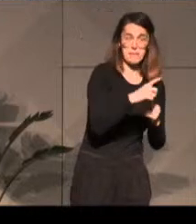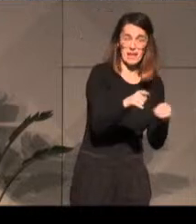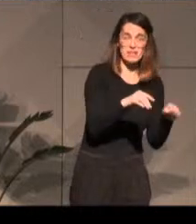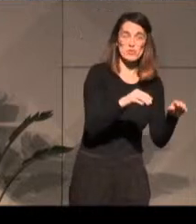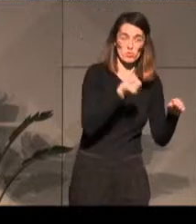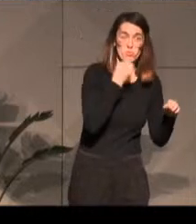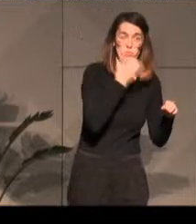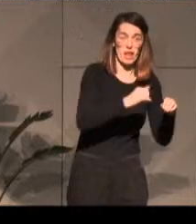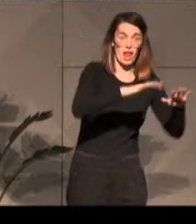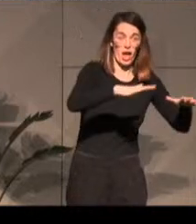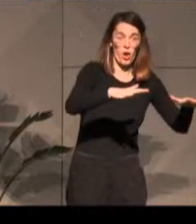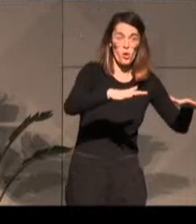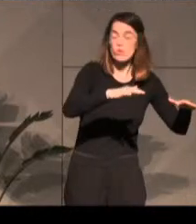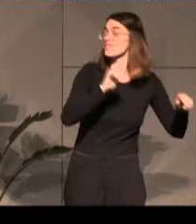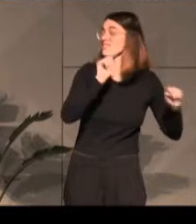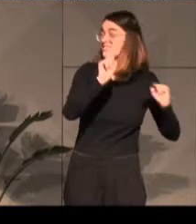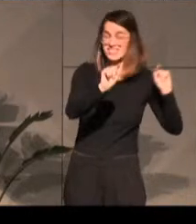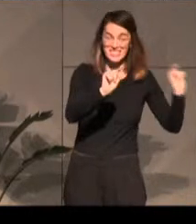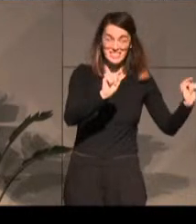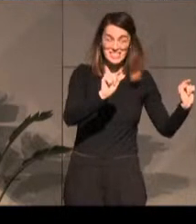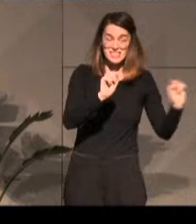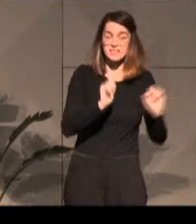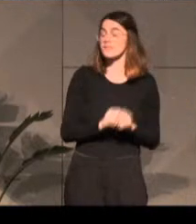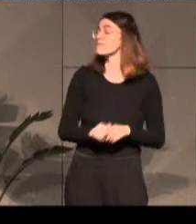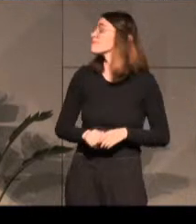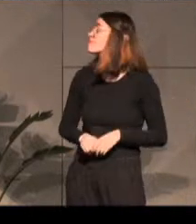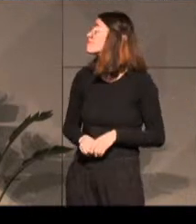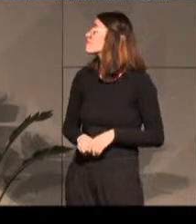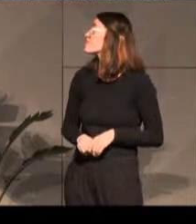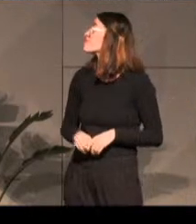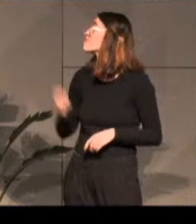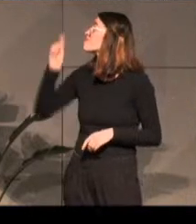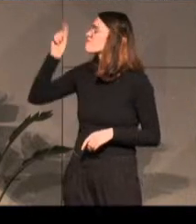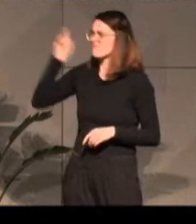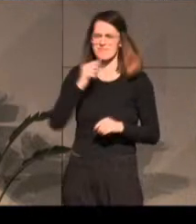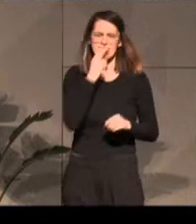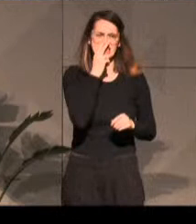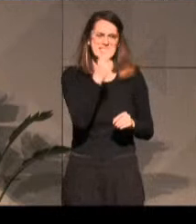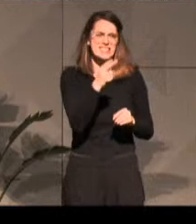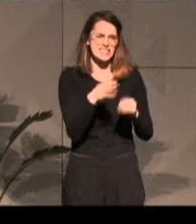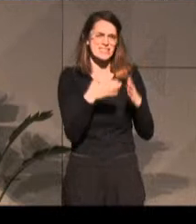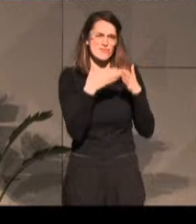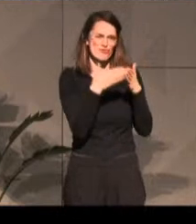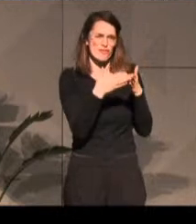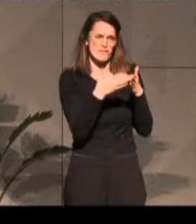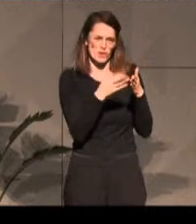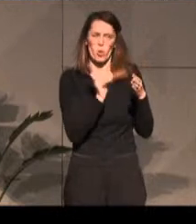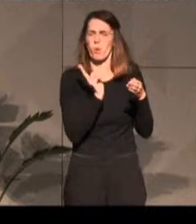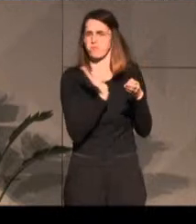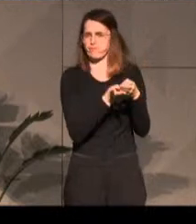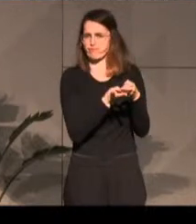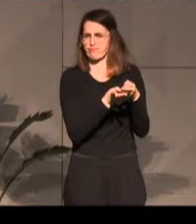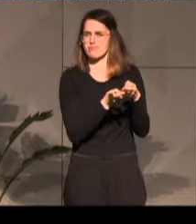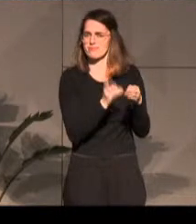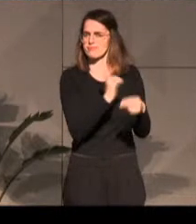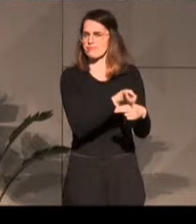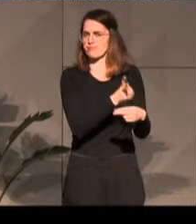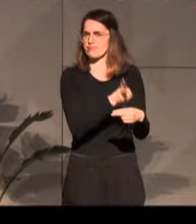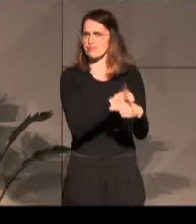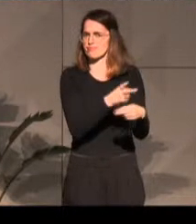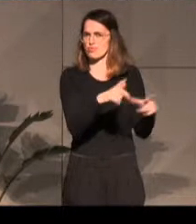melt ponds. You see, this is the polar stern close to the ice flow. It's still the same